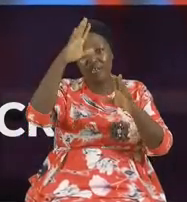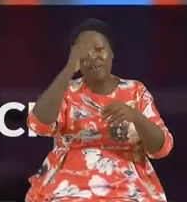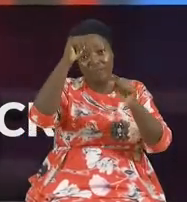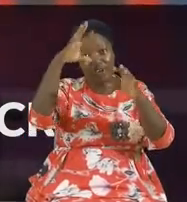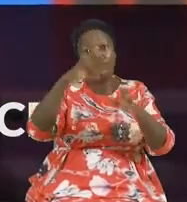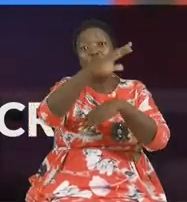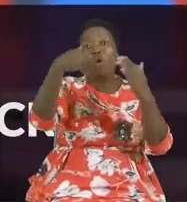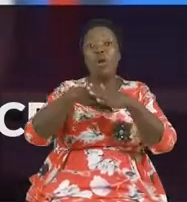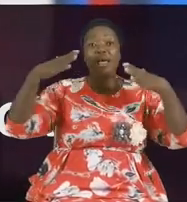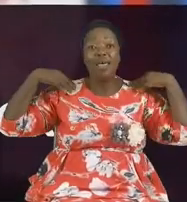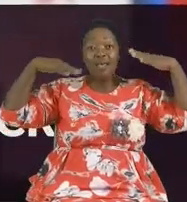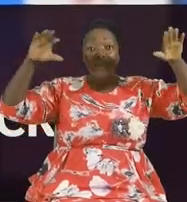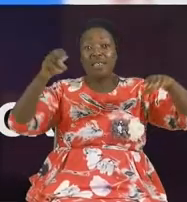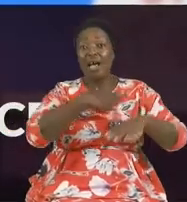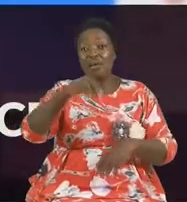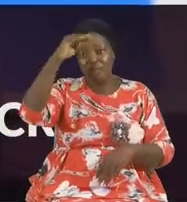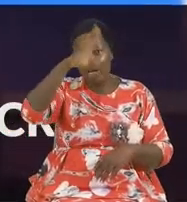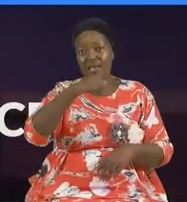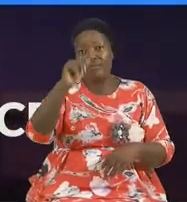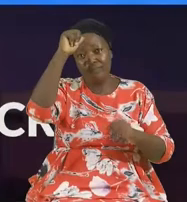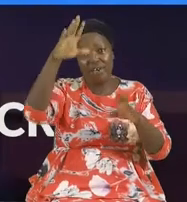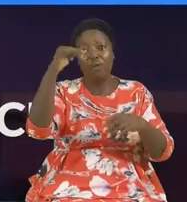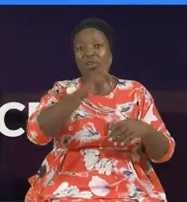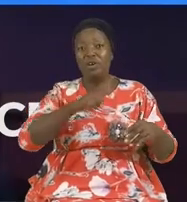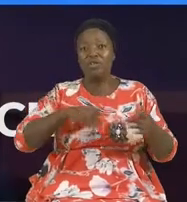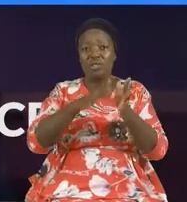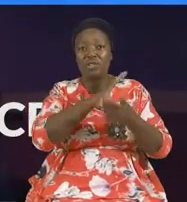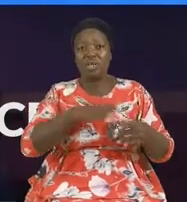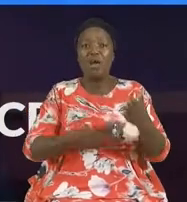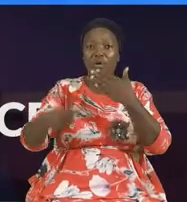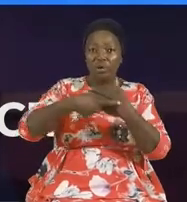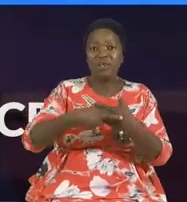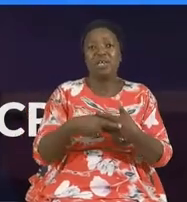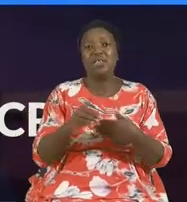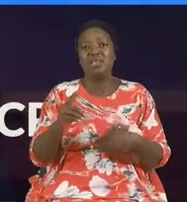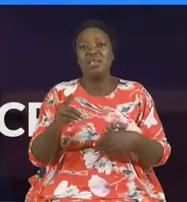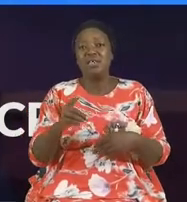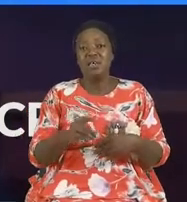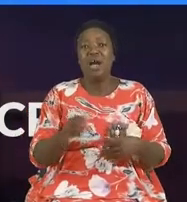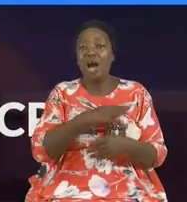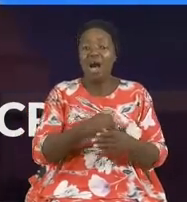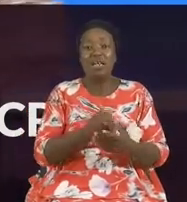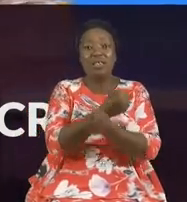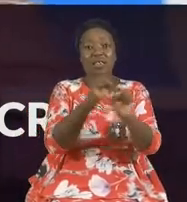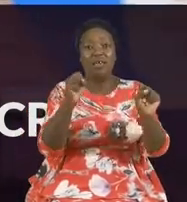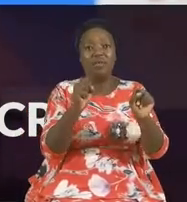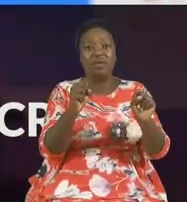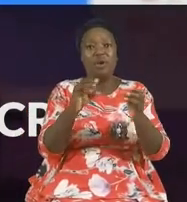unto the Father of angels and men. And the Father of the Lord Jesus